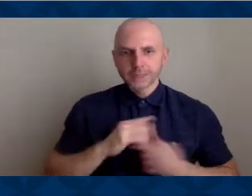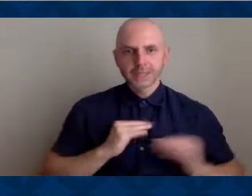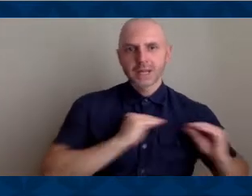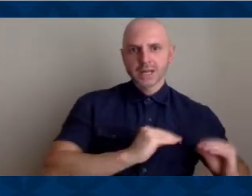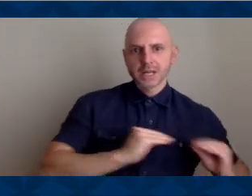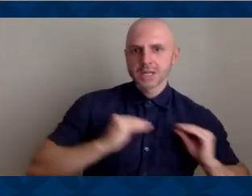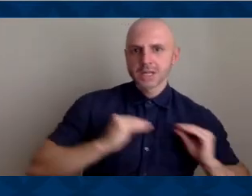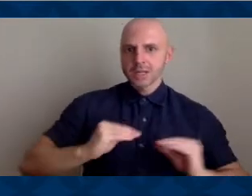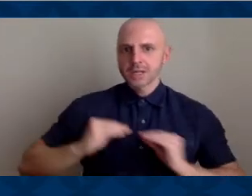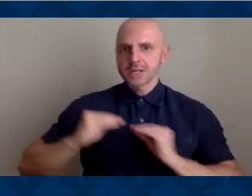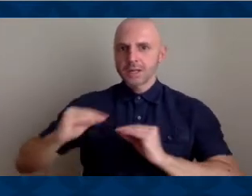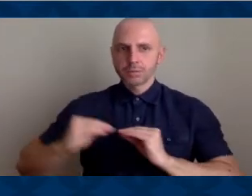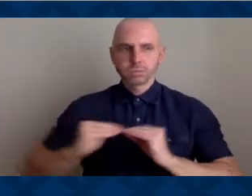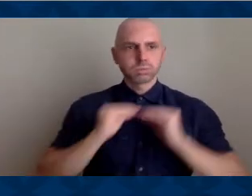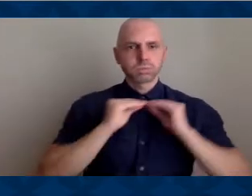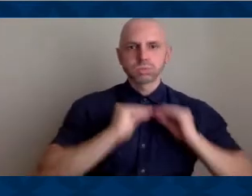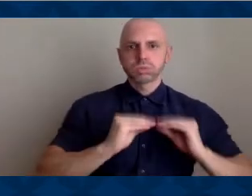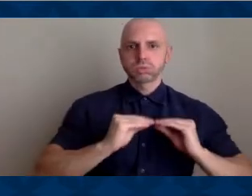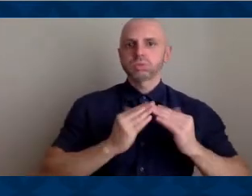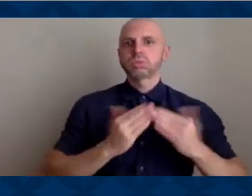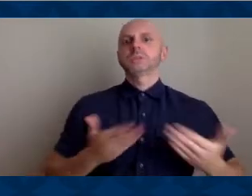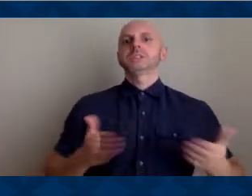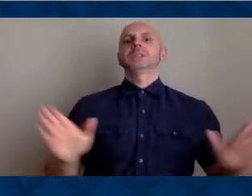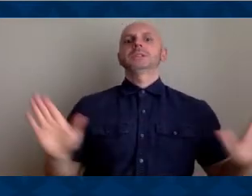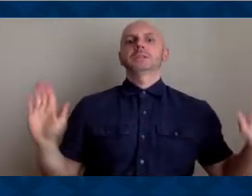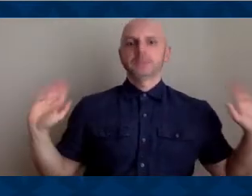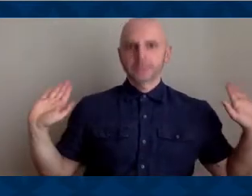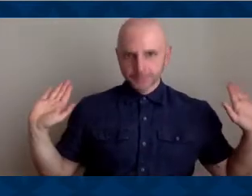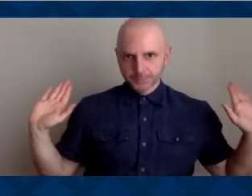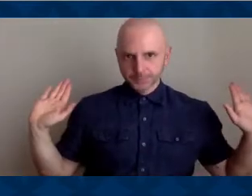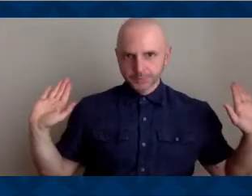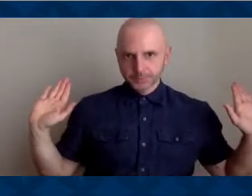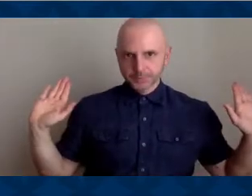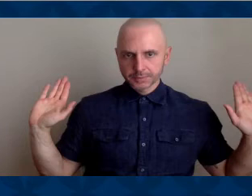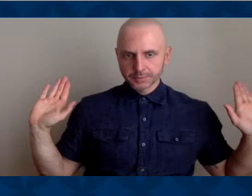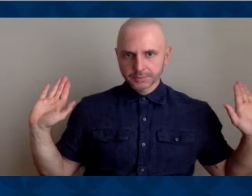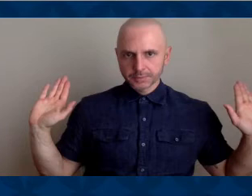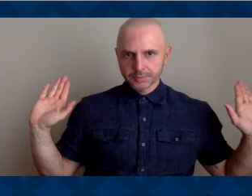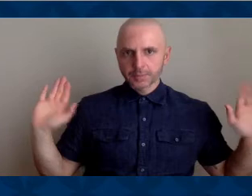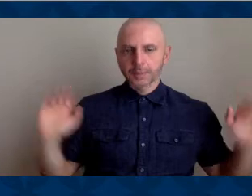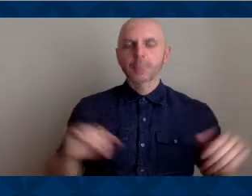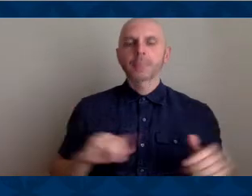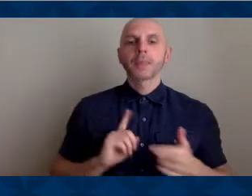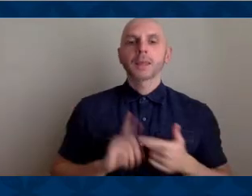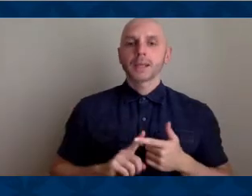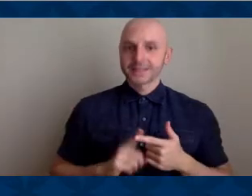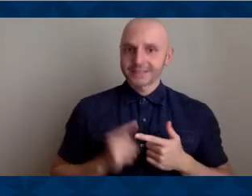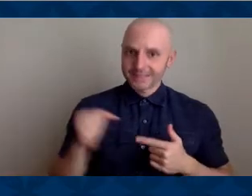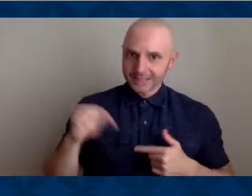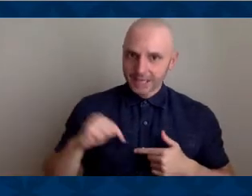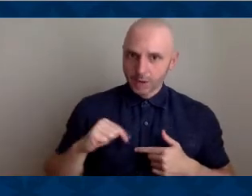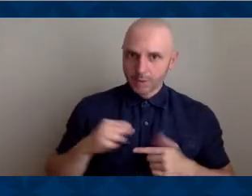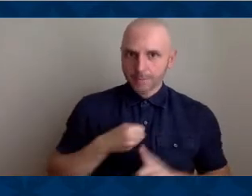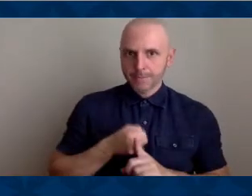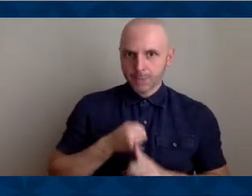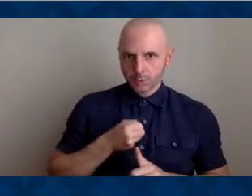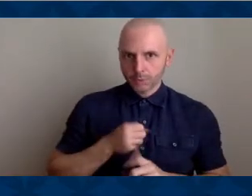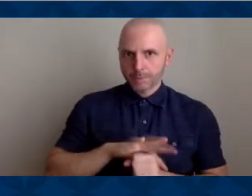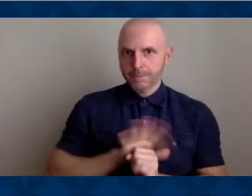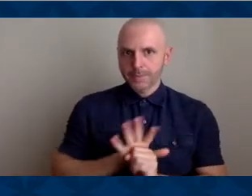in the mix of courses that we're offering. The pandemic, of course, has forced us to change the way in which we're teaching this